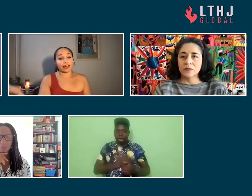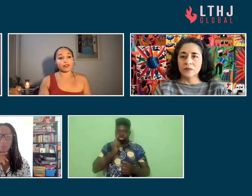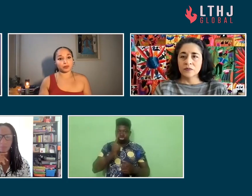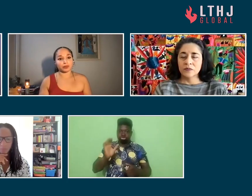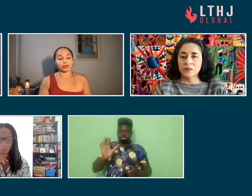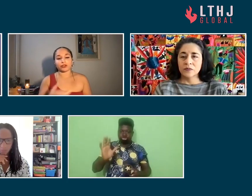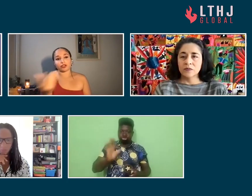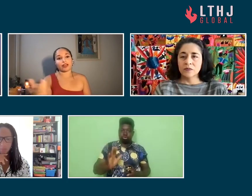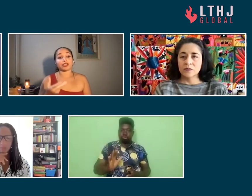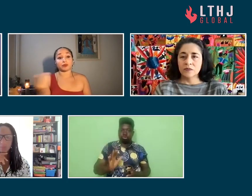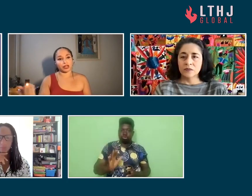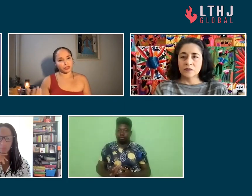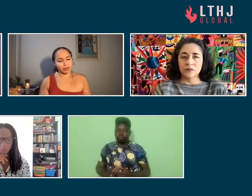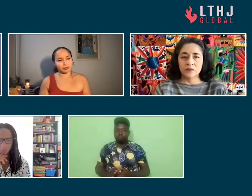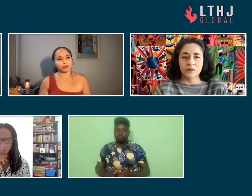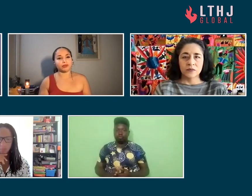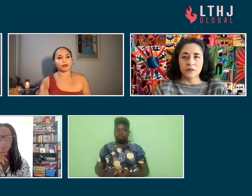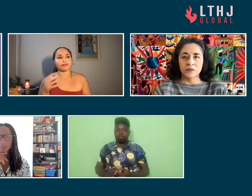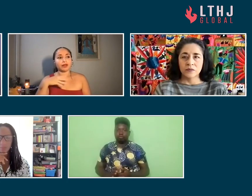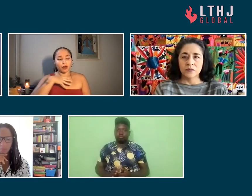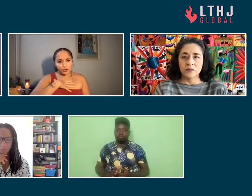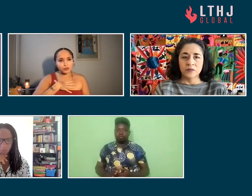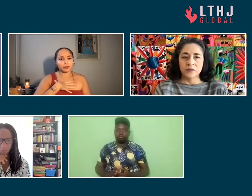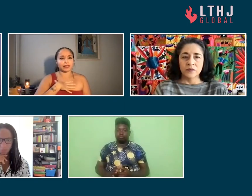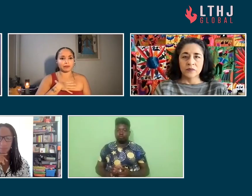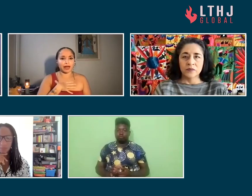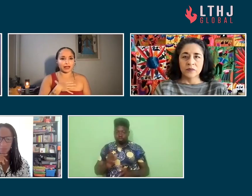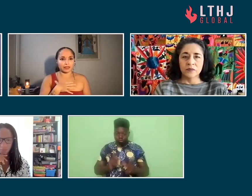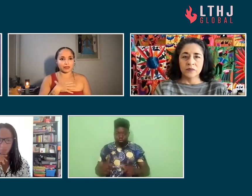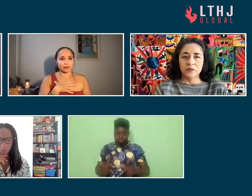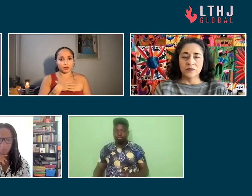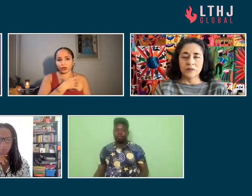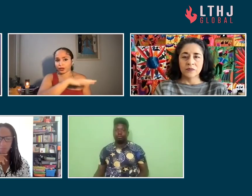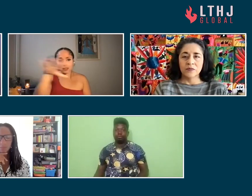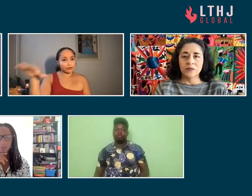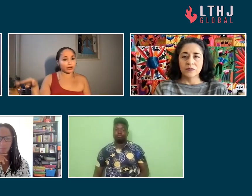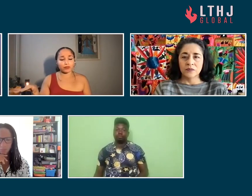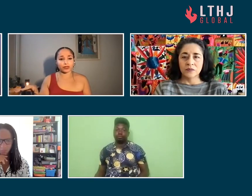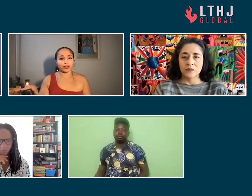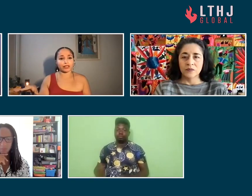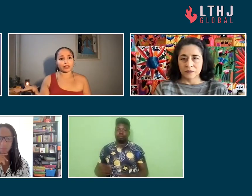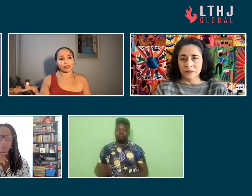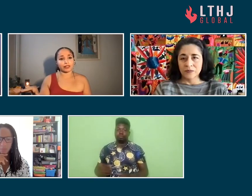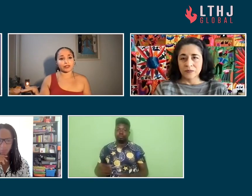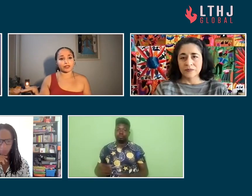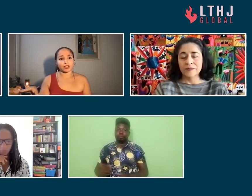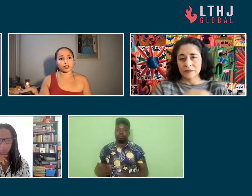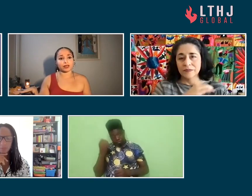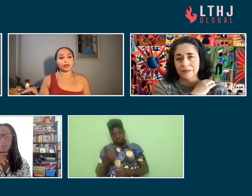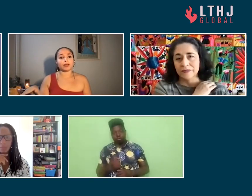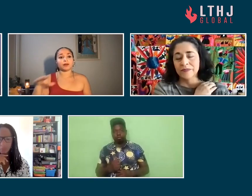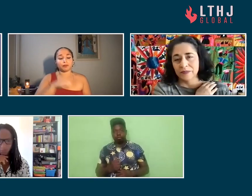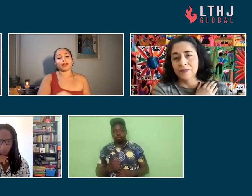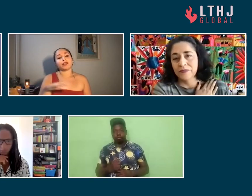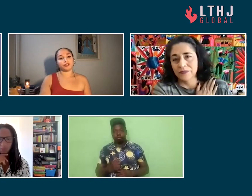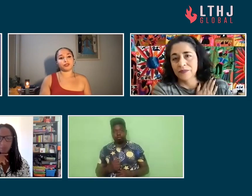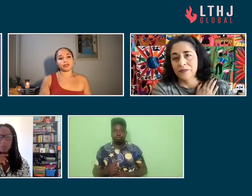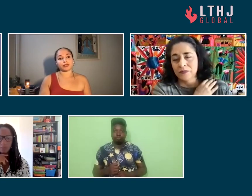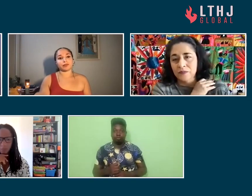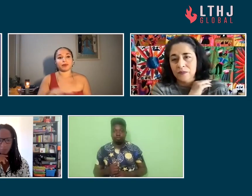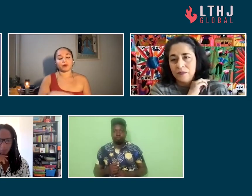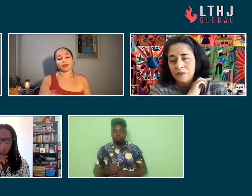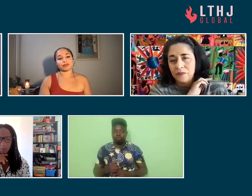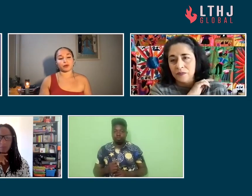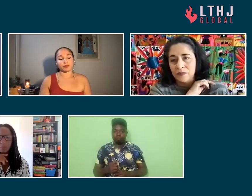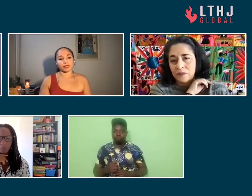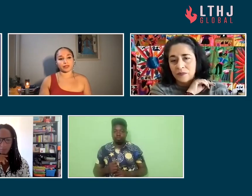distress that is inevitable when you're interacting with other people who have also been impacted, regardless of whatever their identity intersection,